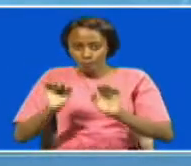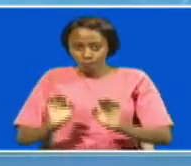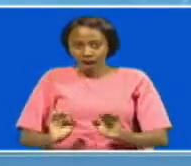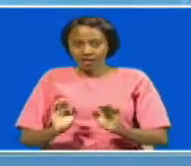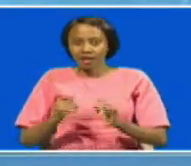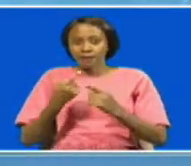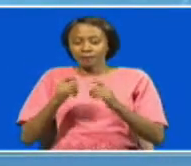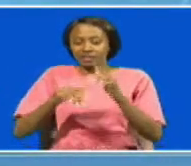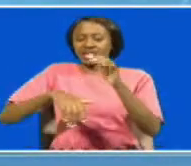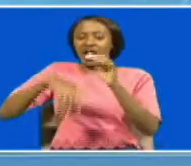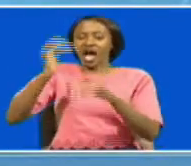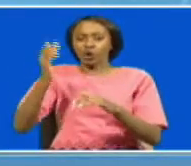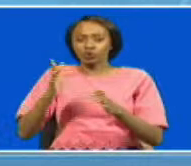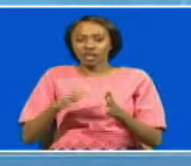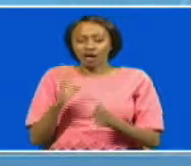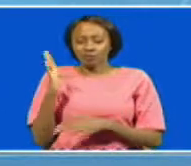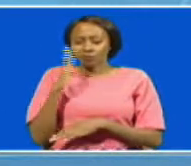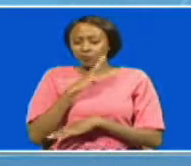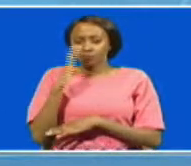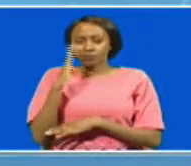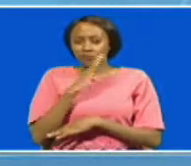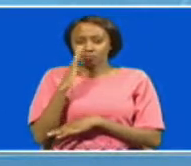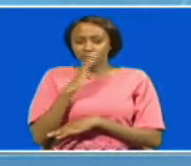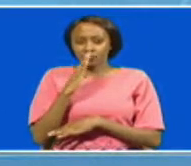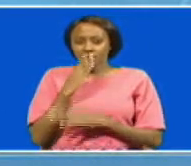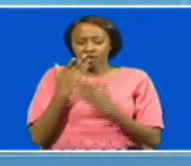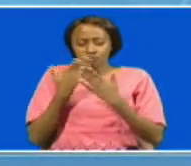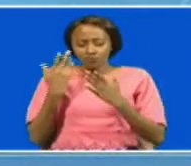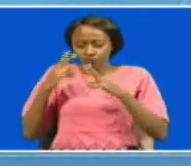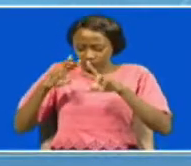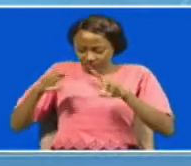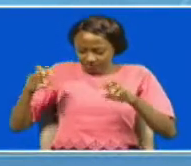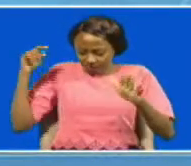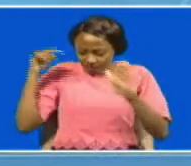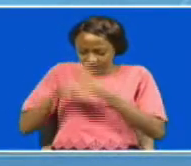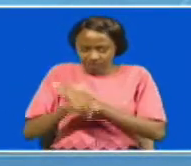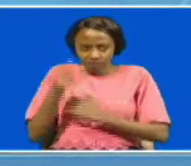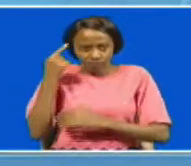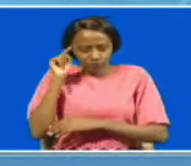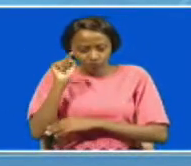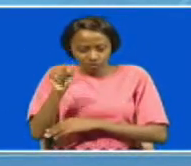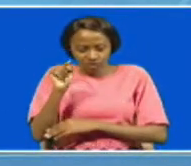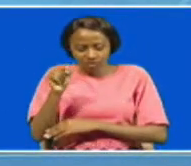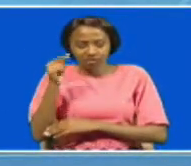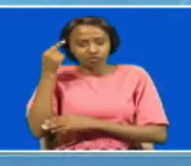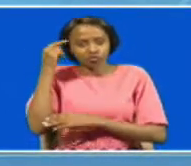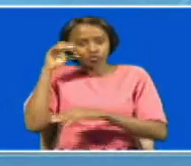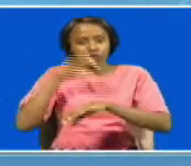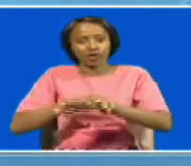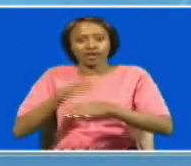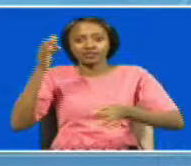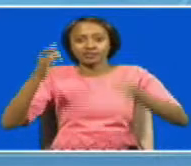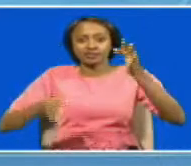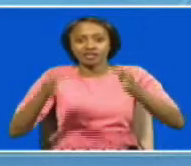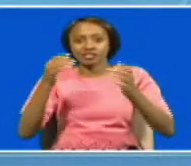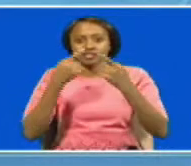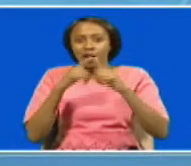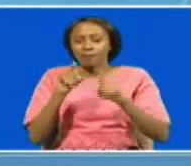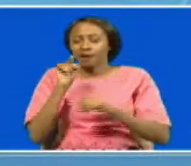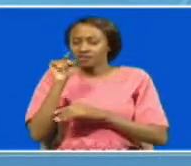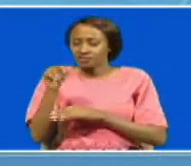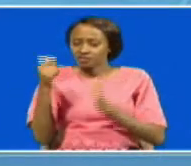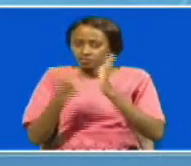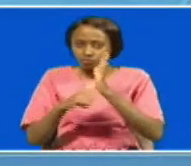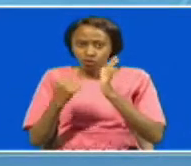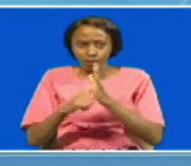stench after his exhumation defined their determination to get justice served for him. Mwathi died under mysterious